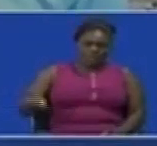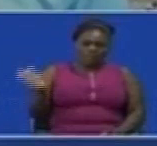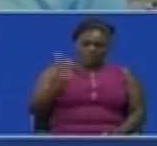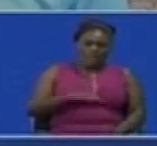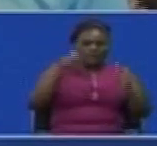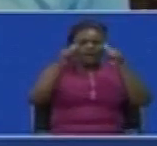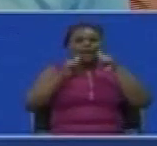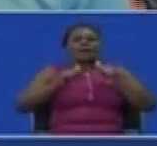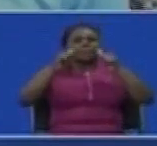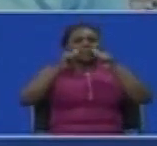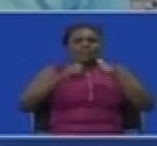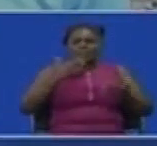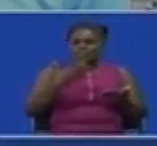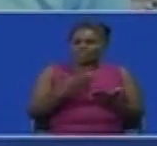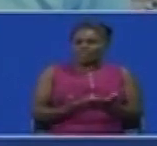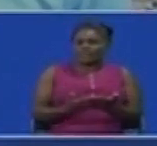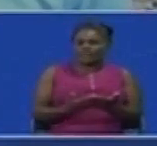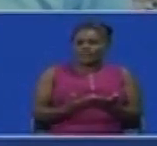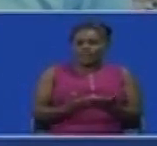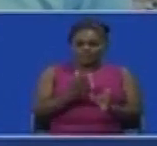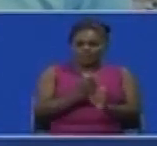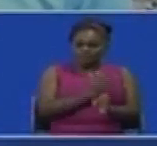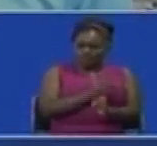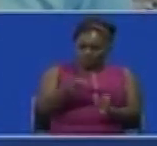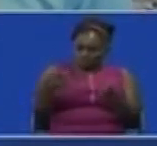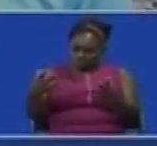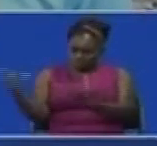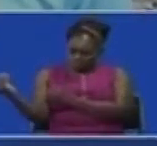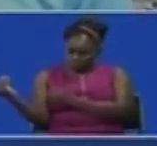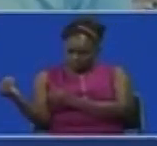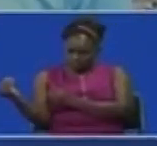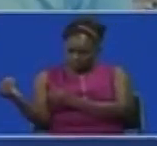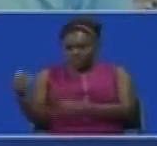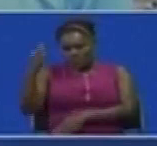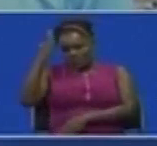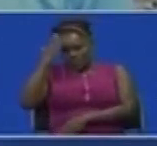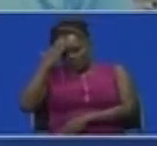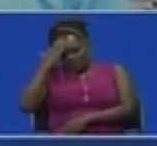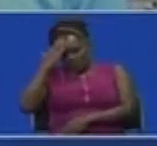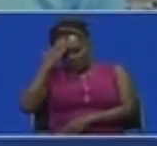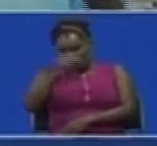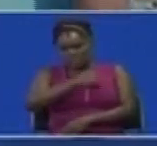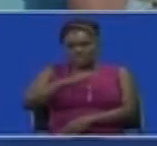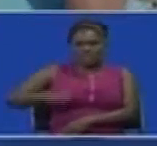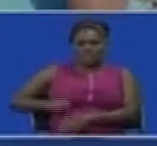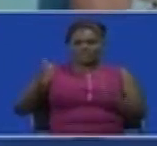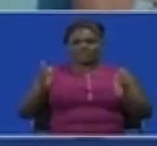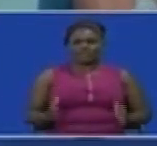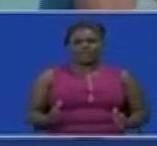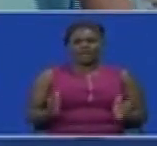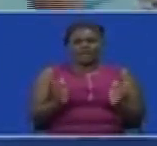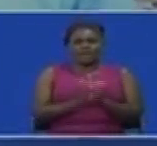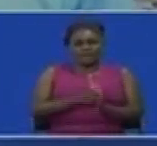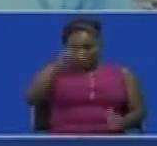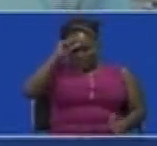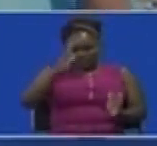Agina. Well, many thanks, Ntoma. And just before we let you go, of course, we do know that Senator Hassan Omar and the current